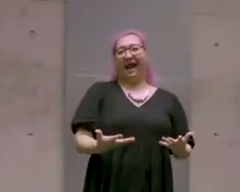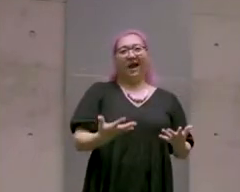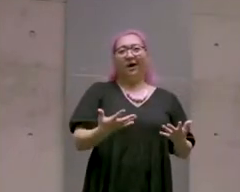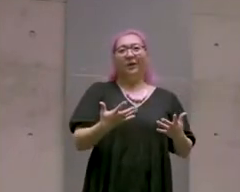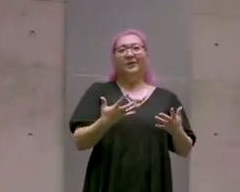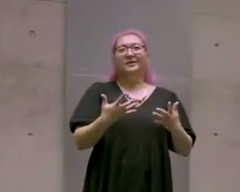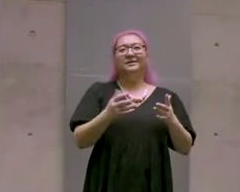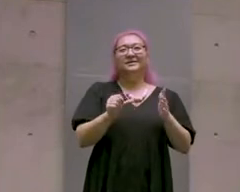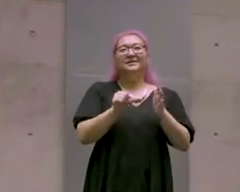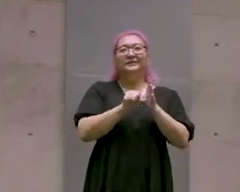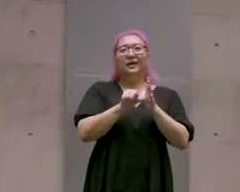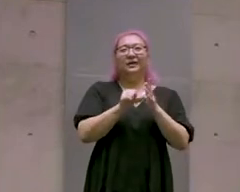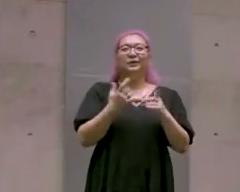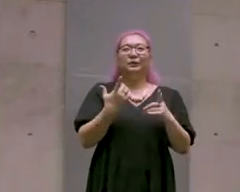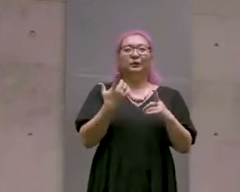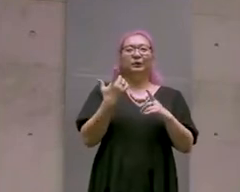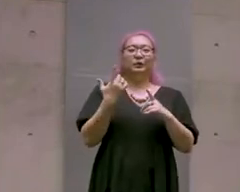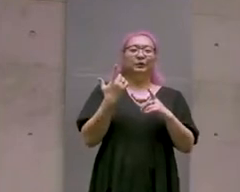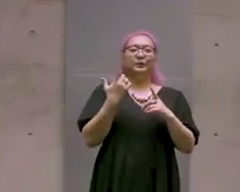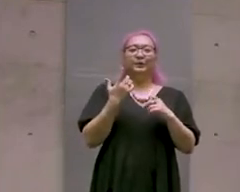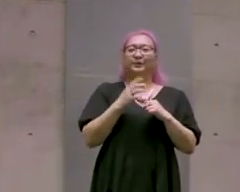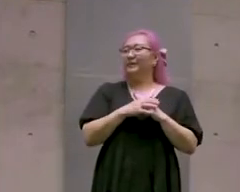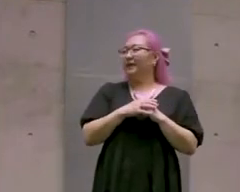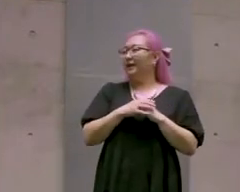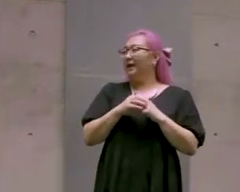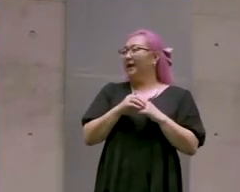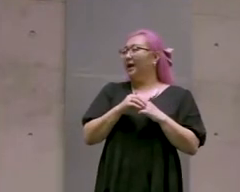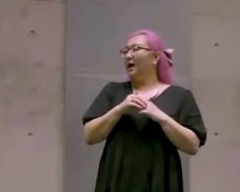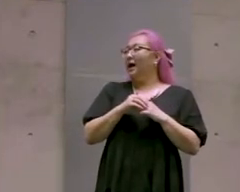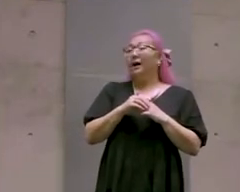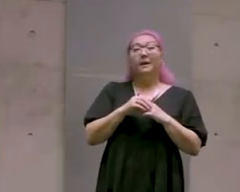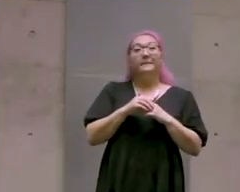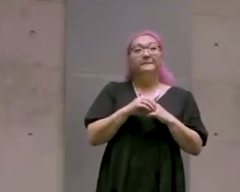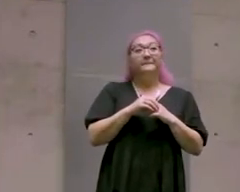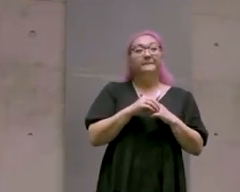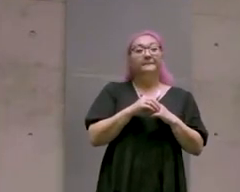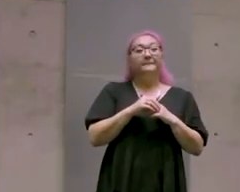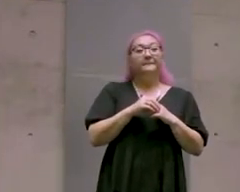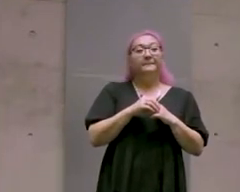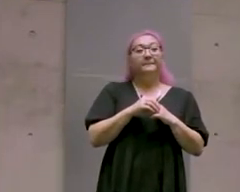unique and interesting to talk about. And I think that still holds true generally,